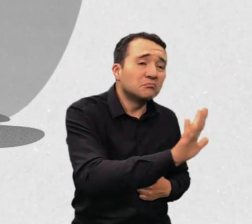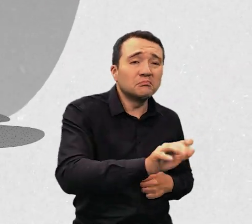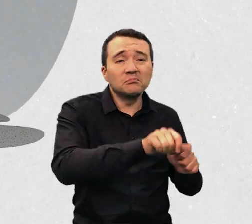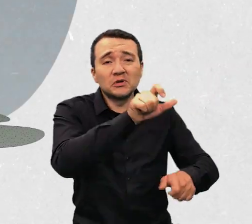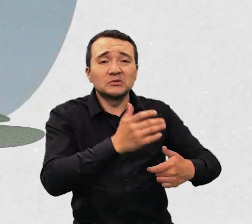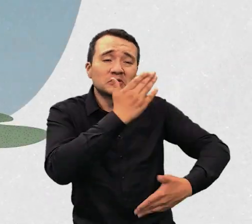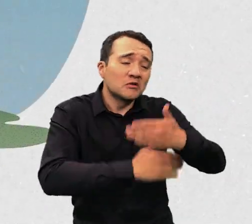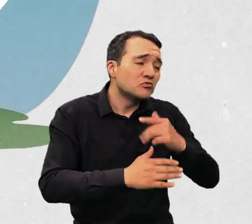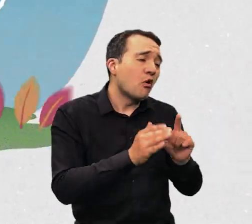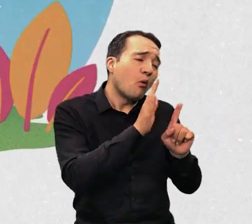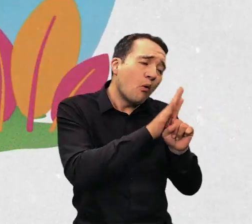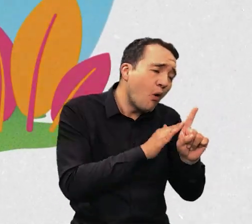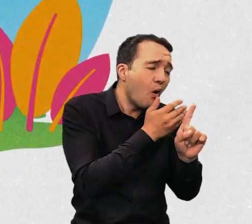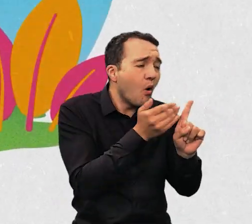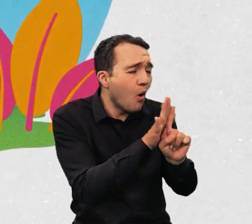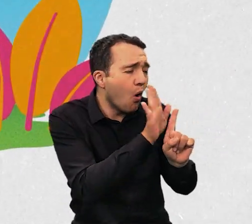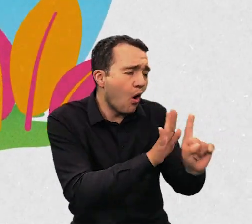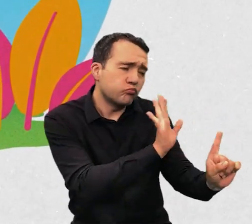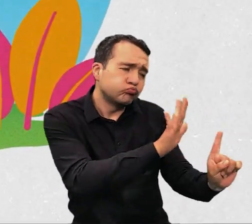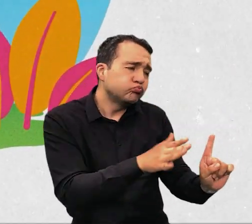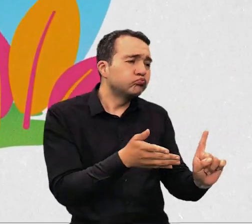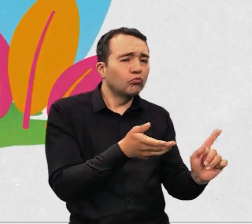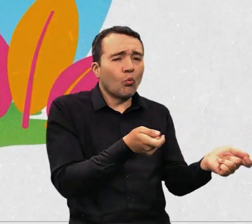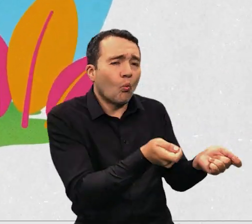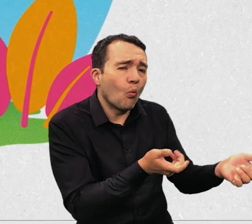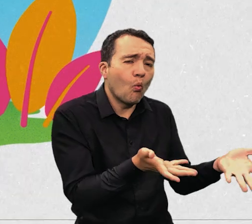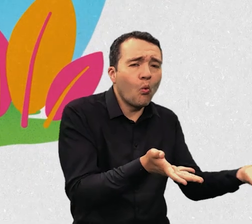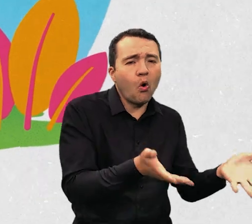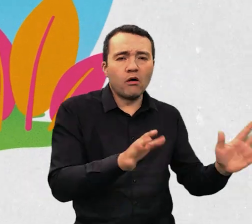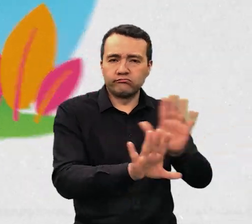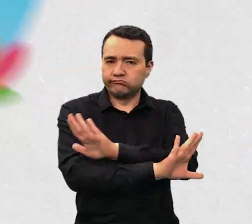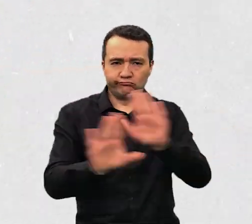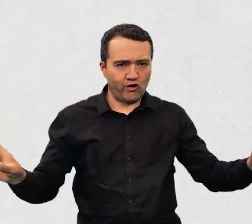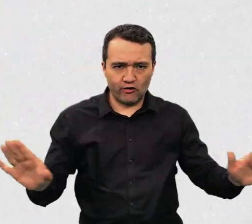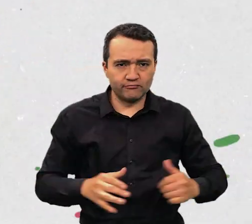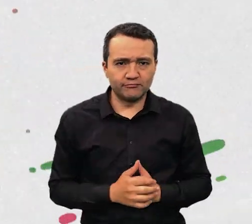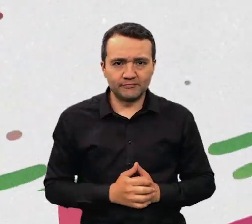Eliminate infantilizing or welfarist treatment.